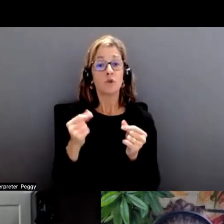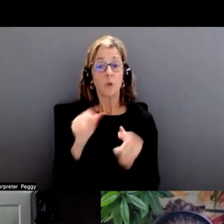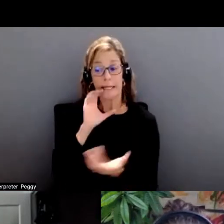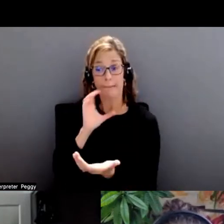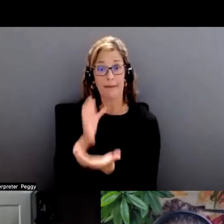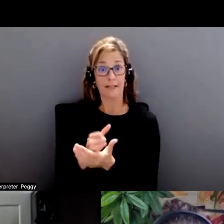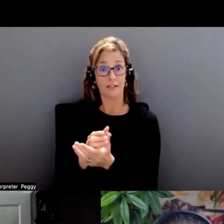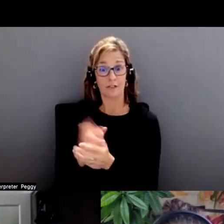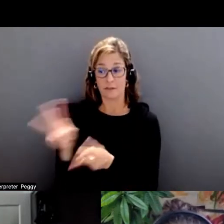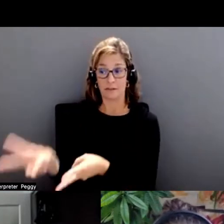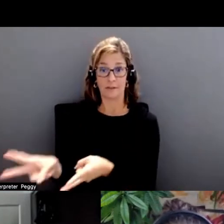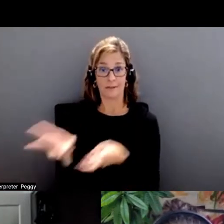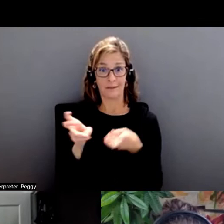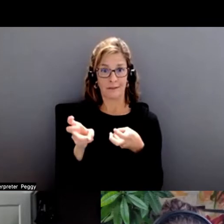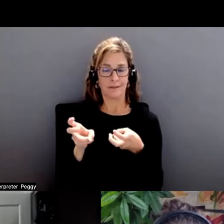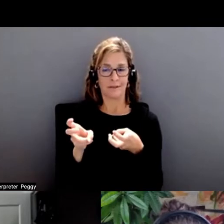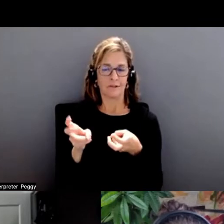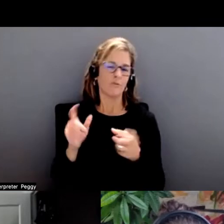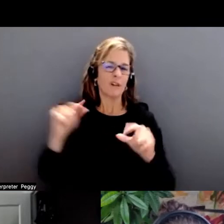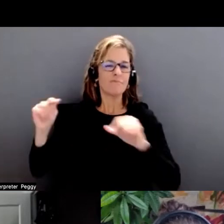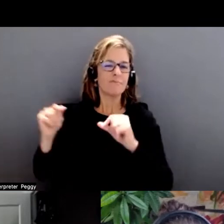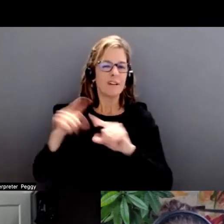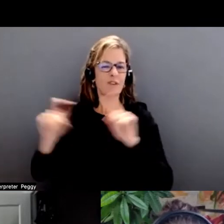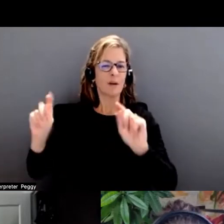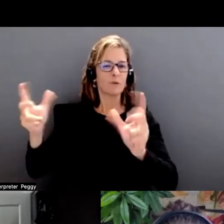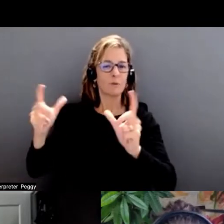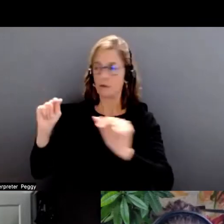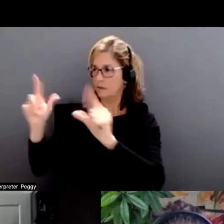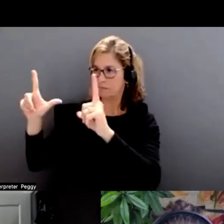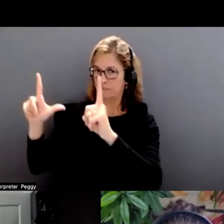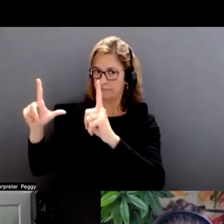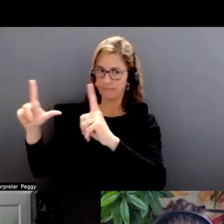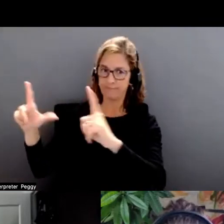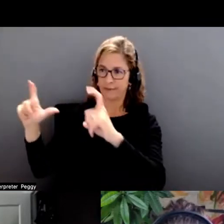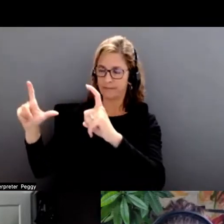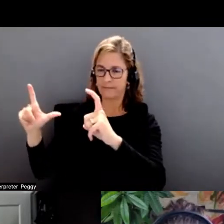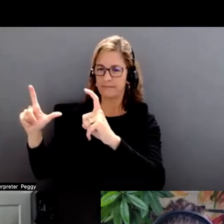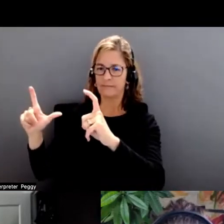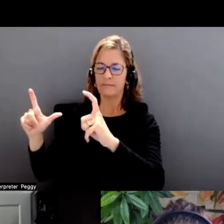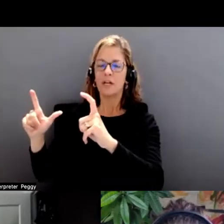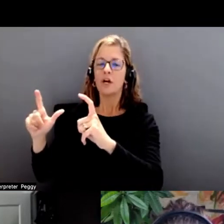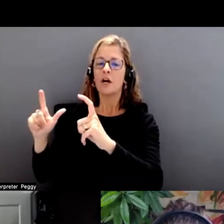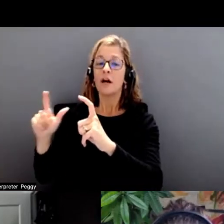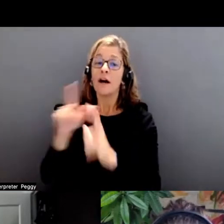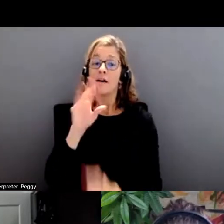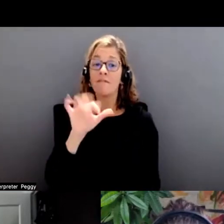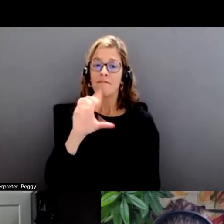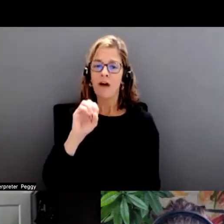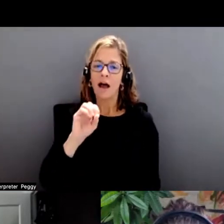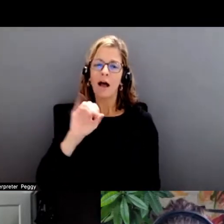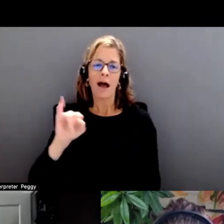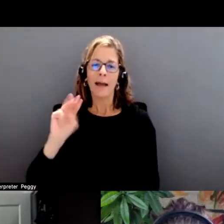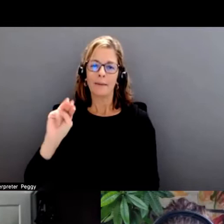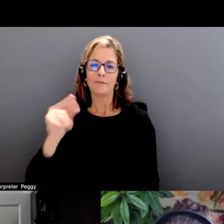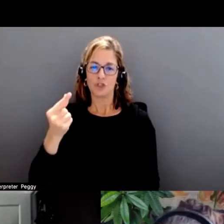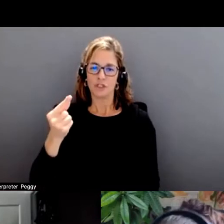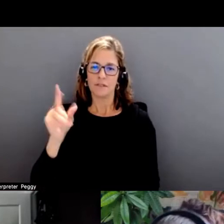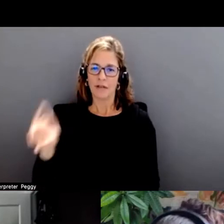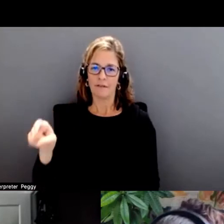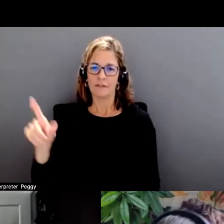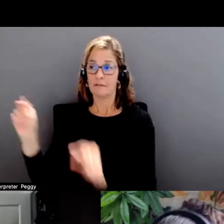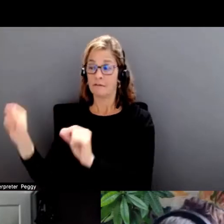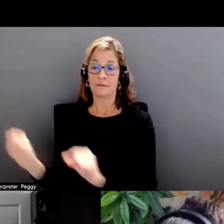that a screenshot that you've made. It has to be an image file, and add it as the